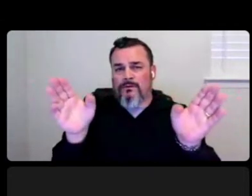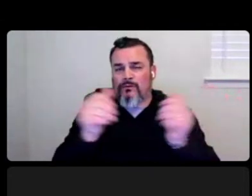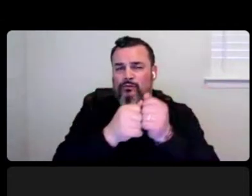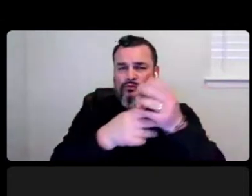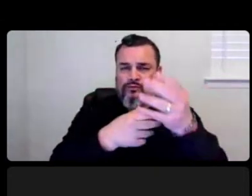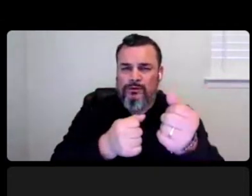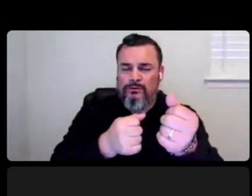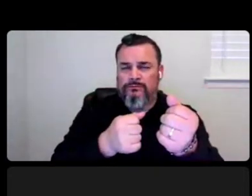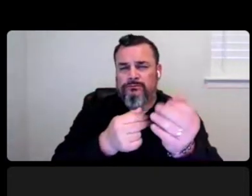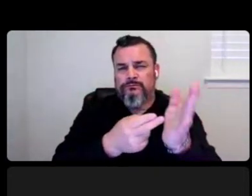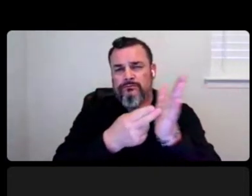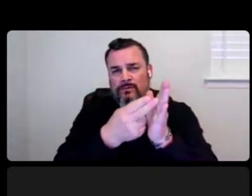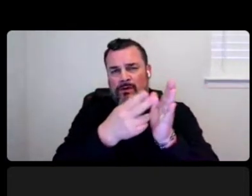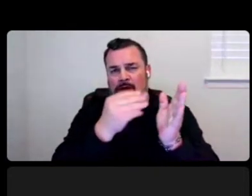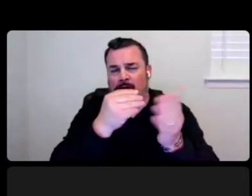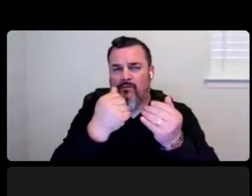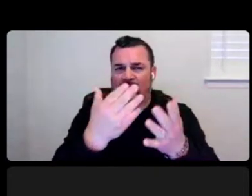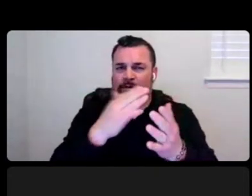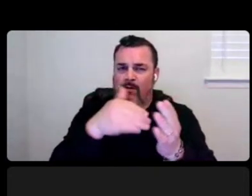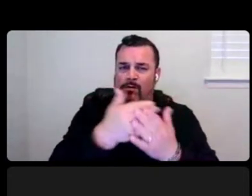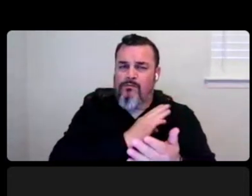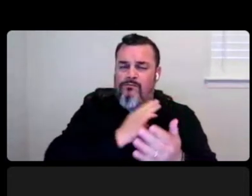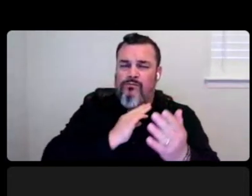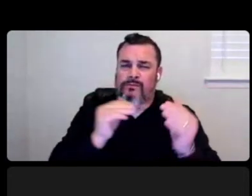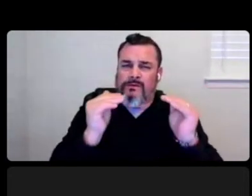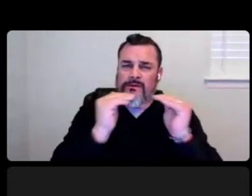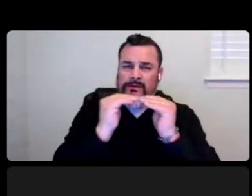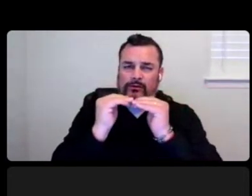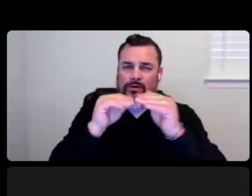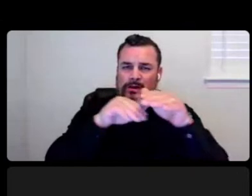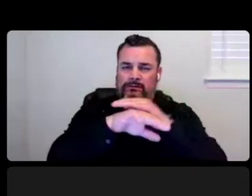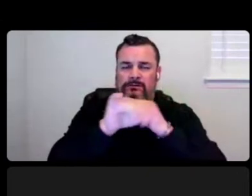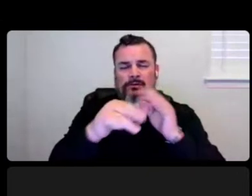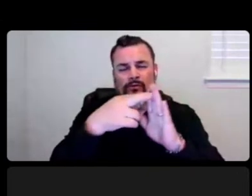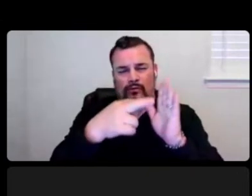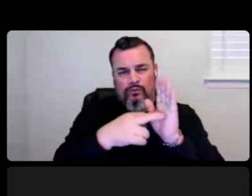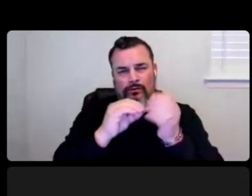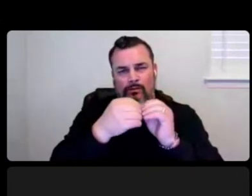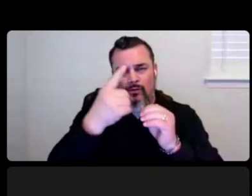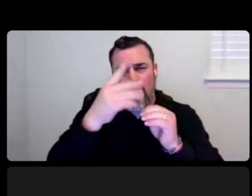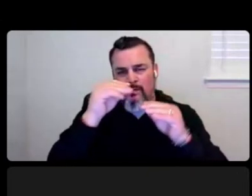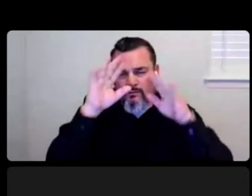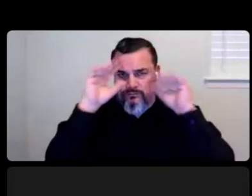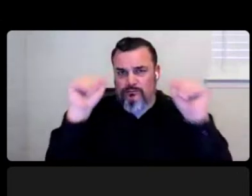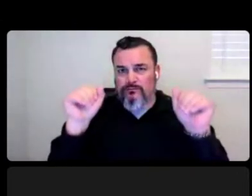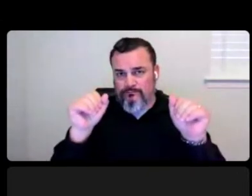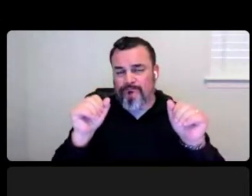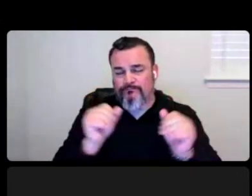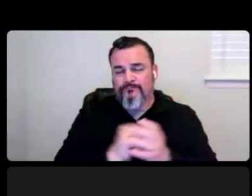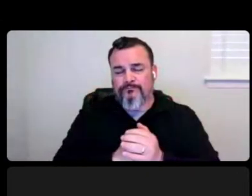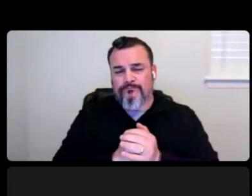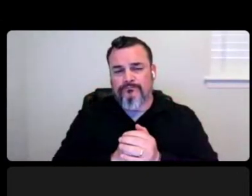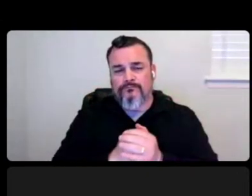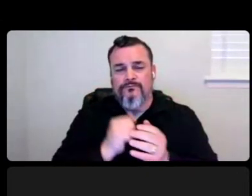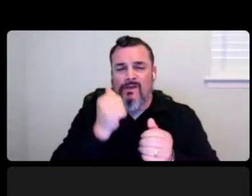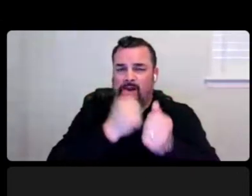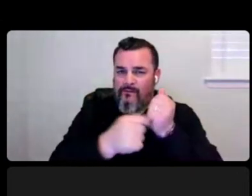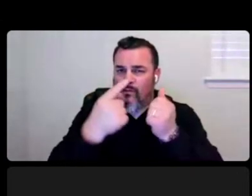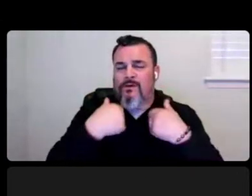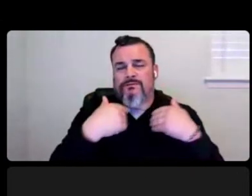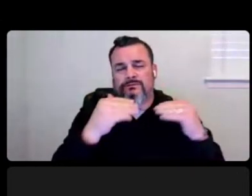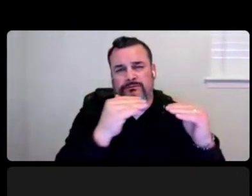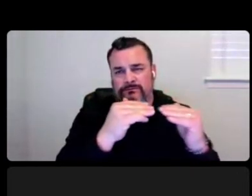and integrity, providing all board members with equal access. That is rule number one in superintendent school, Frank, right? Everybody gets the